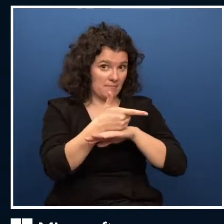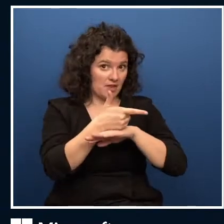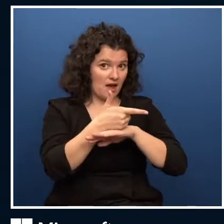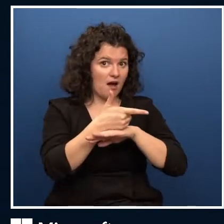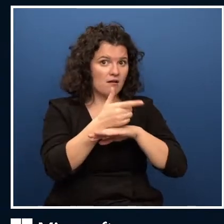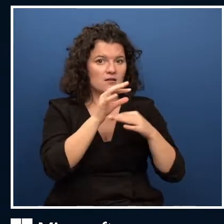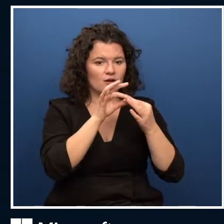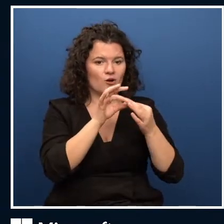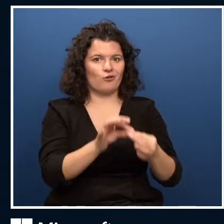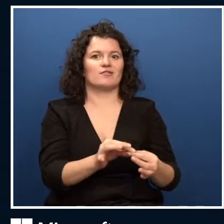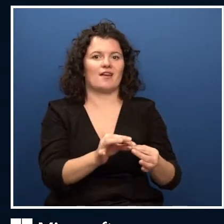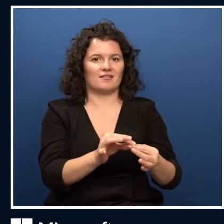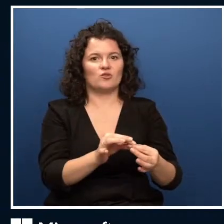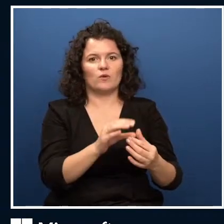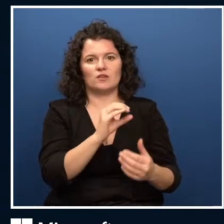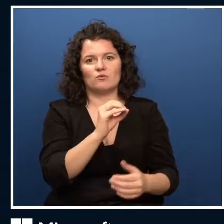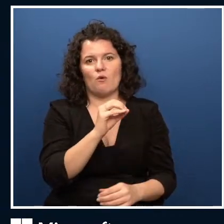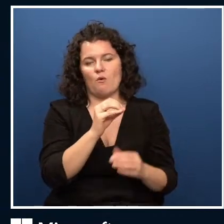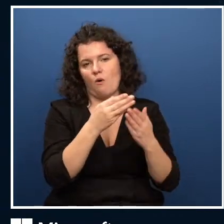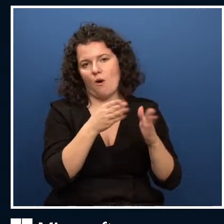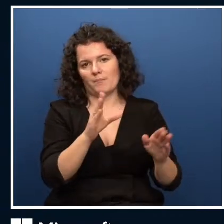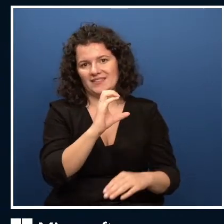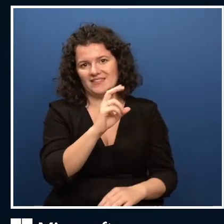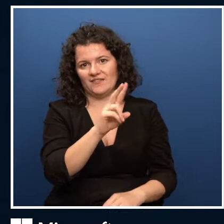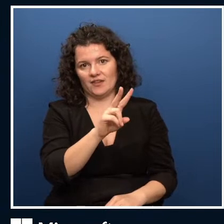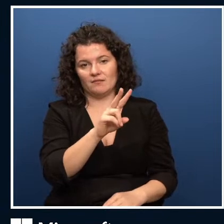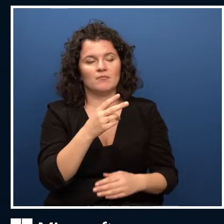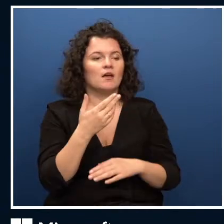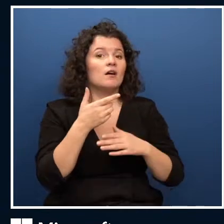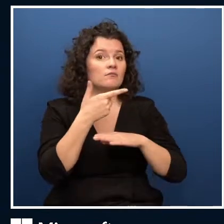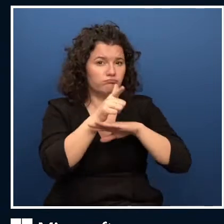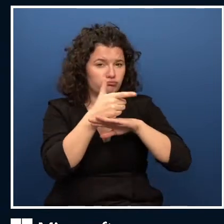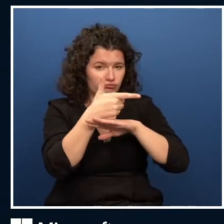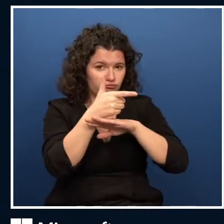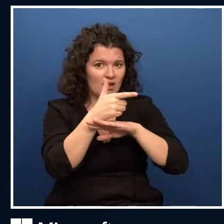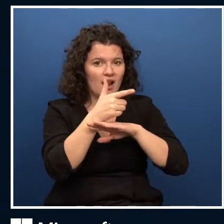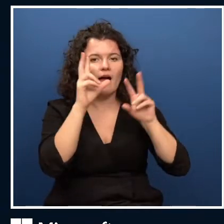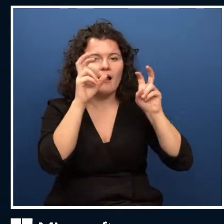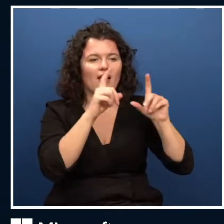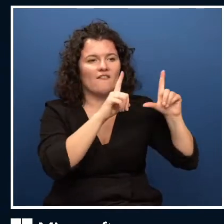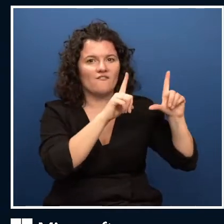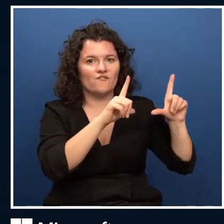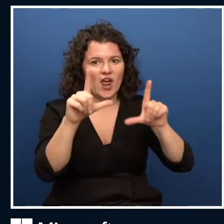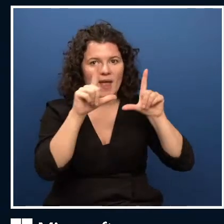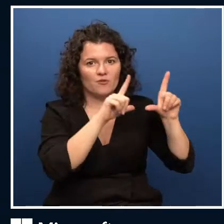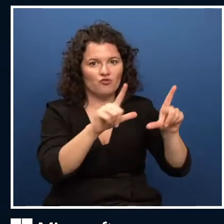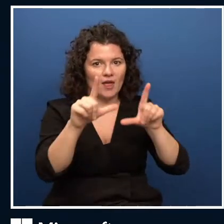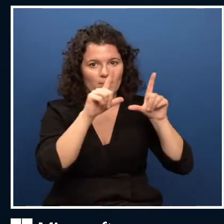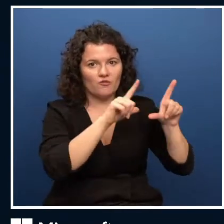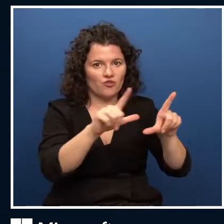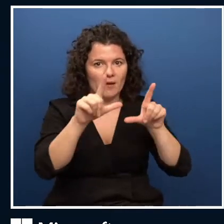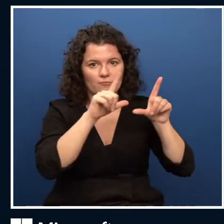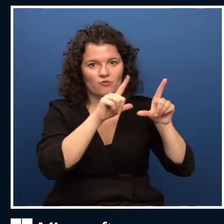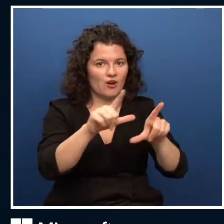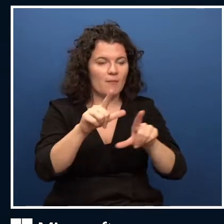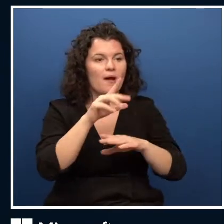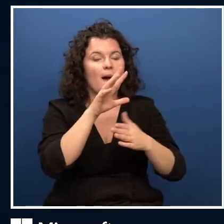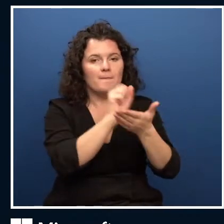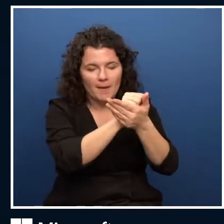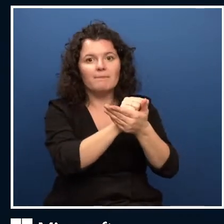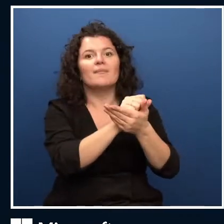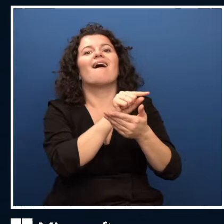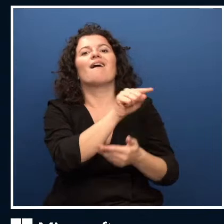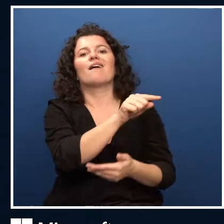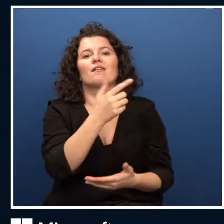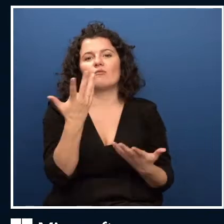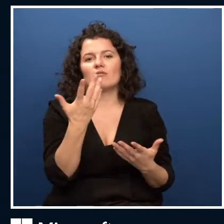in frame by frame and apply whatever the operations that you need. And ideally, what